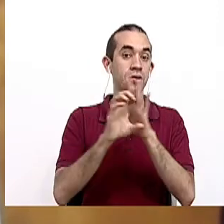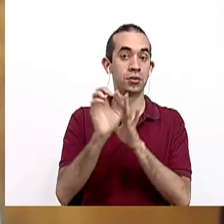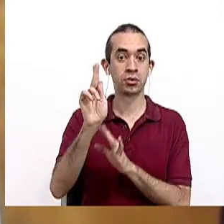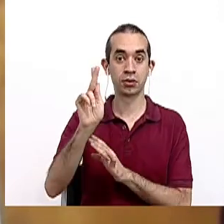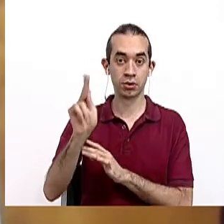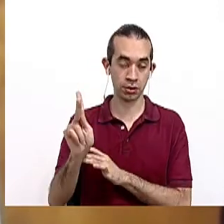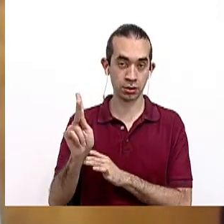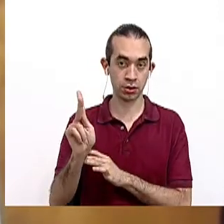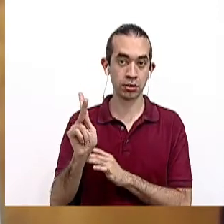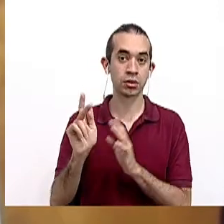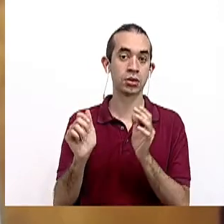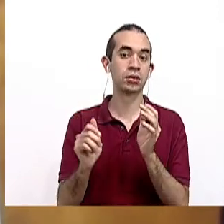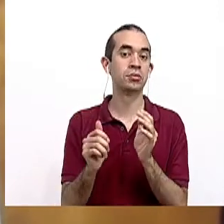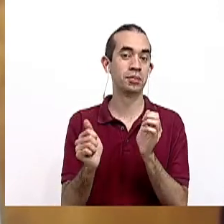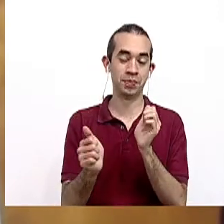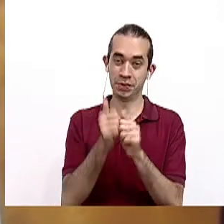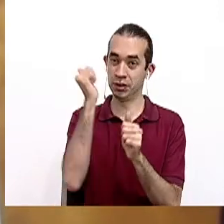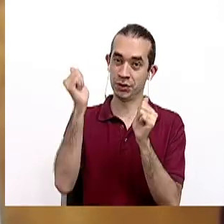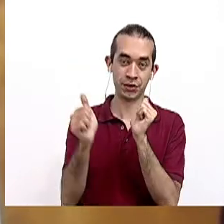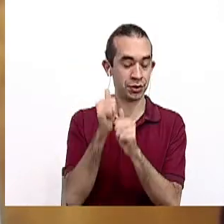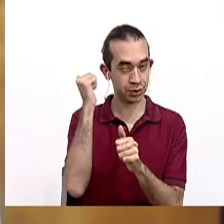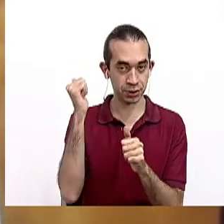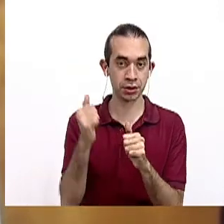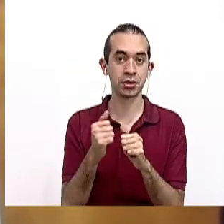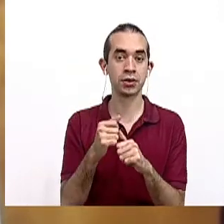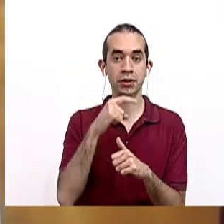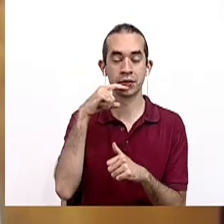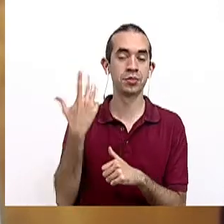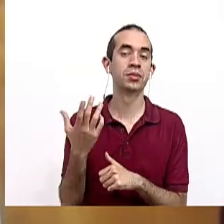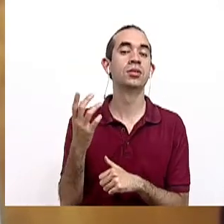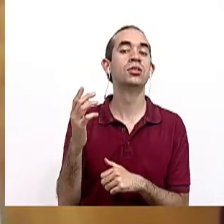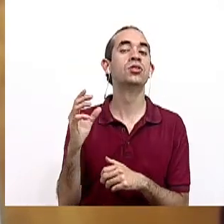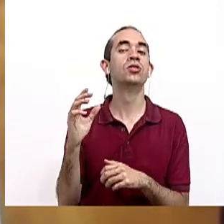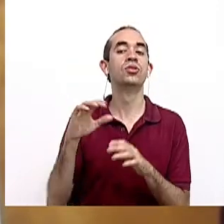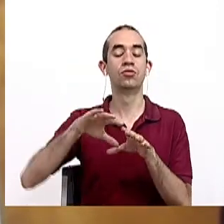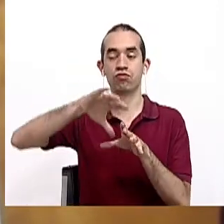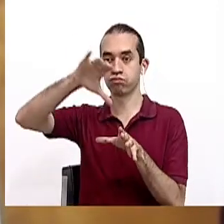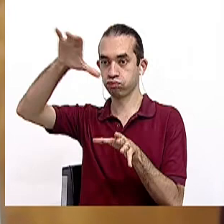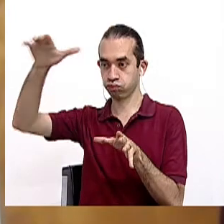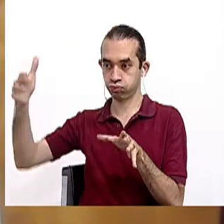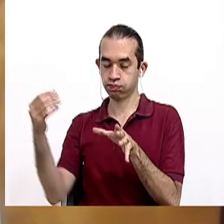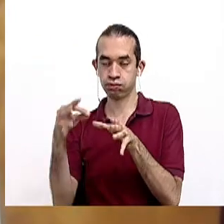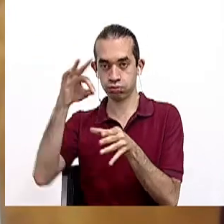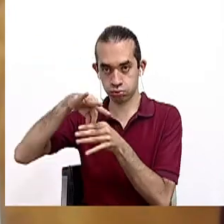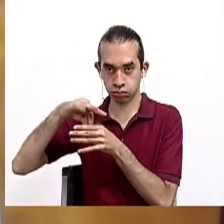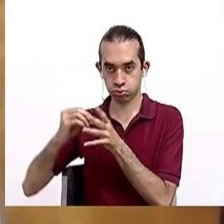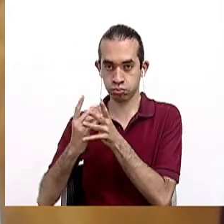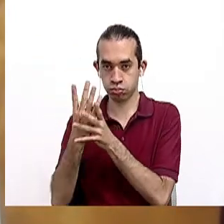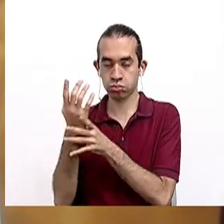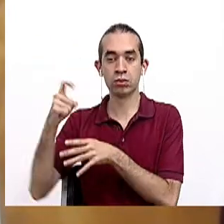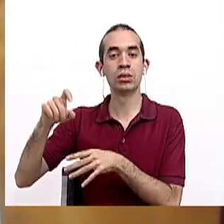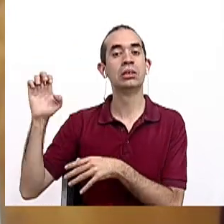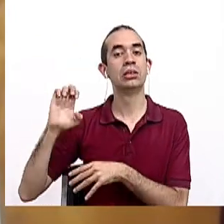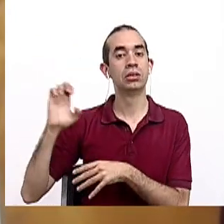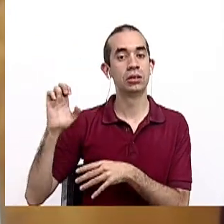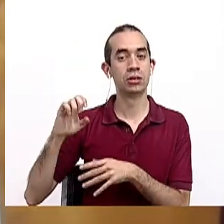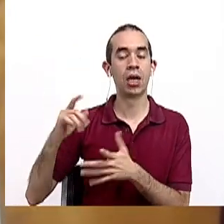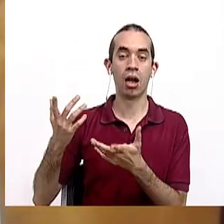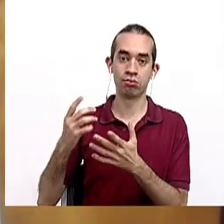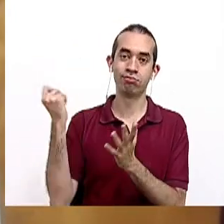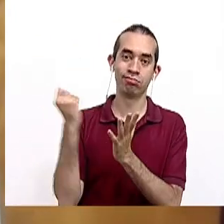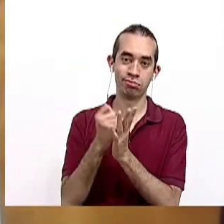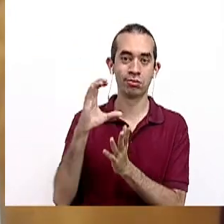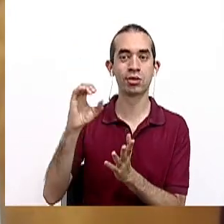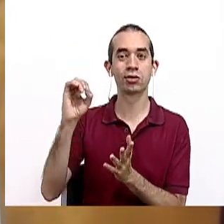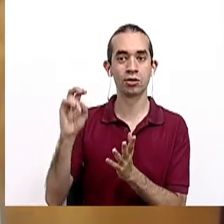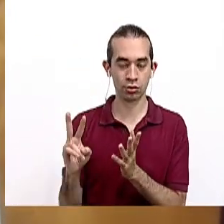for example, most of the tomato is grown in greenhouses, and that requires energy, which means that the carbon footprint